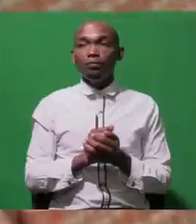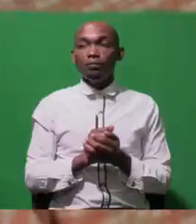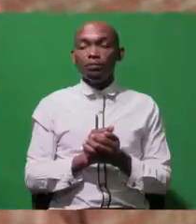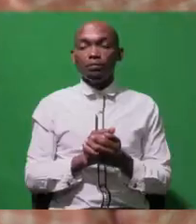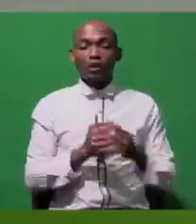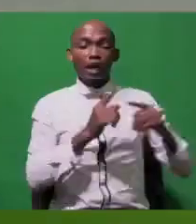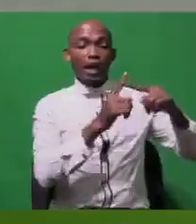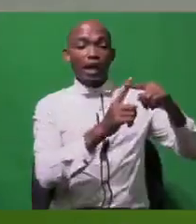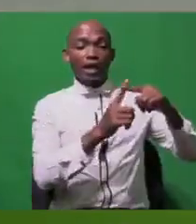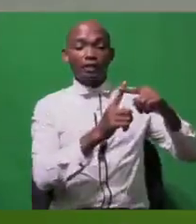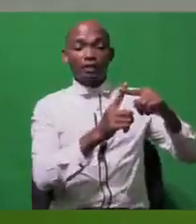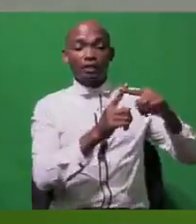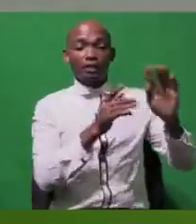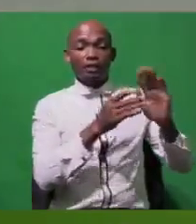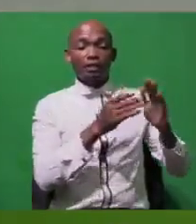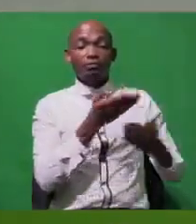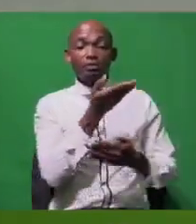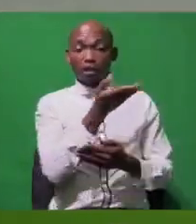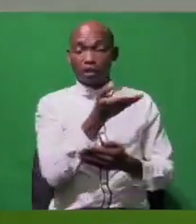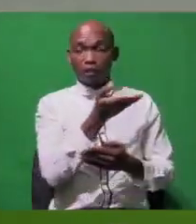added here